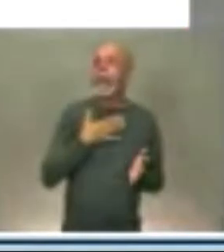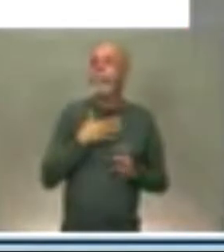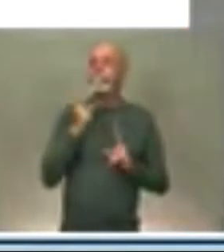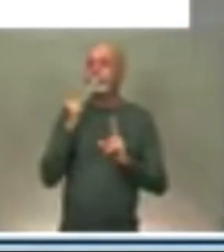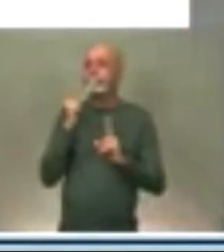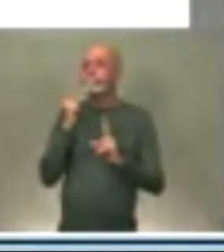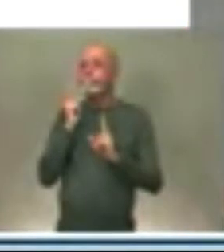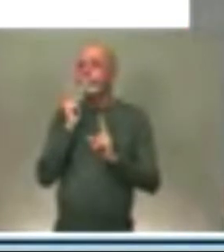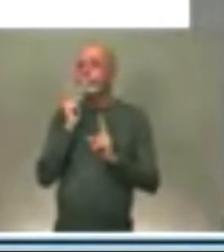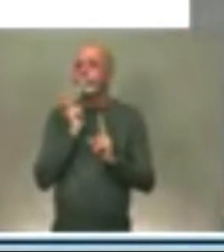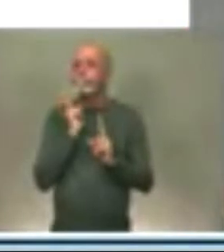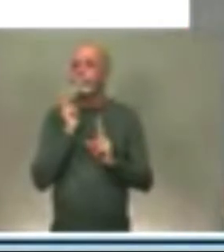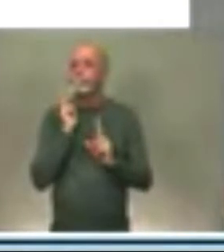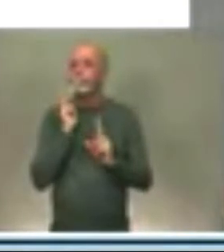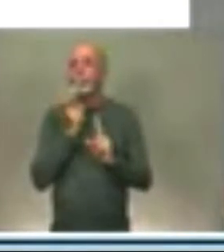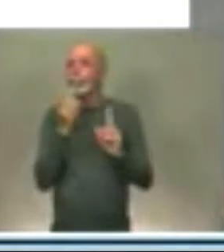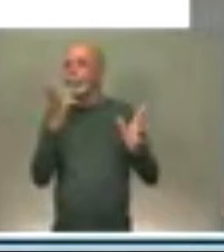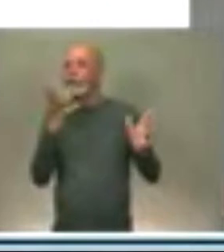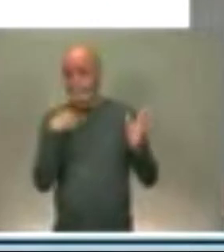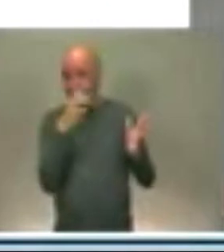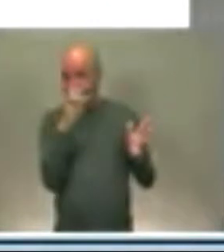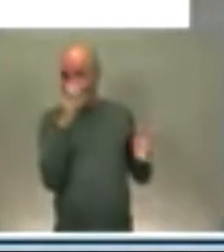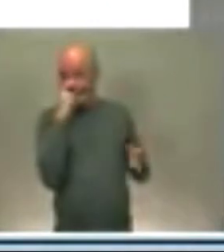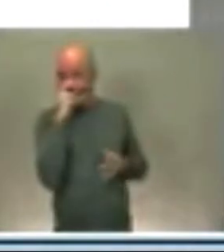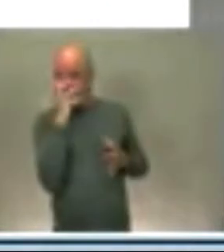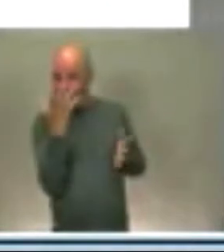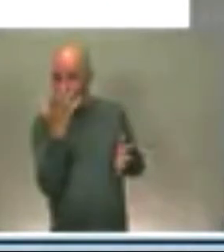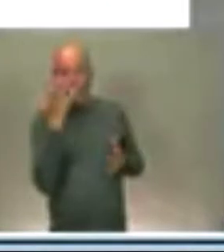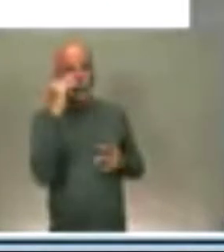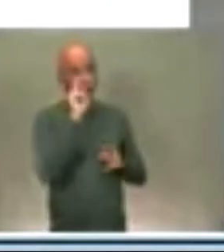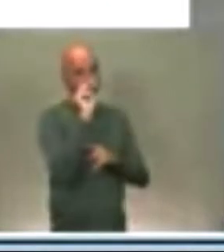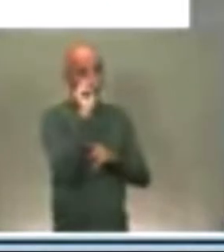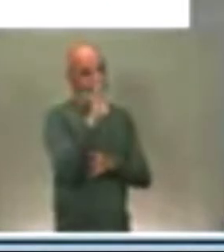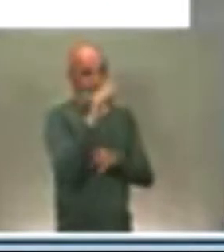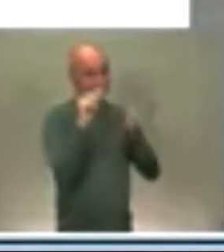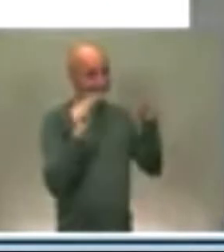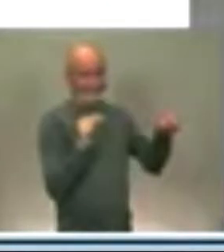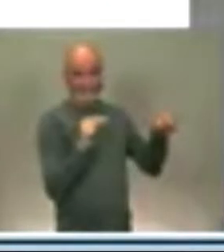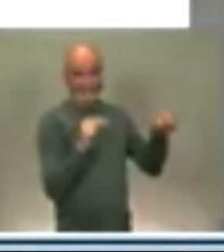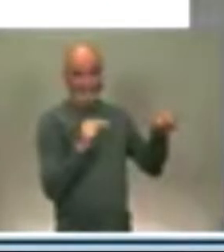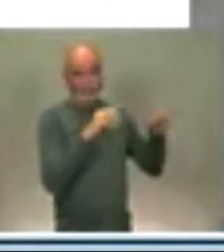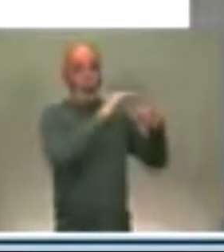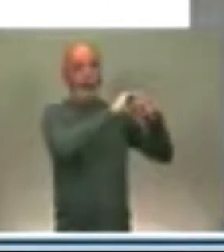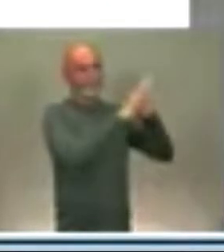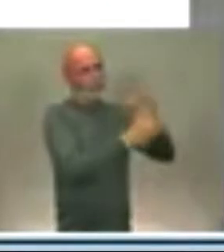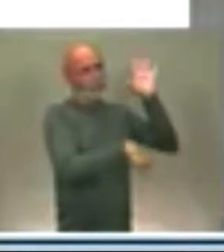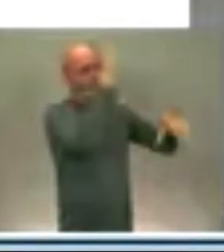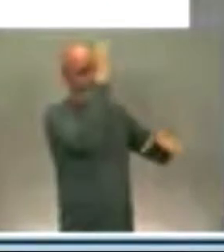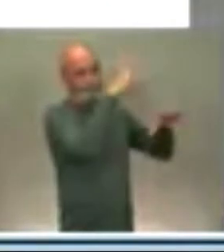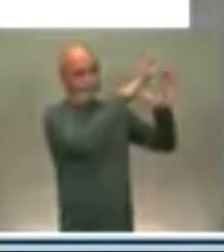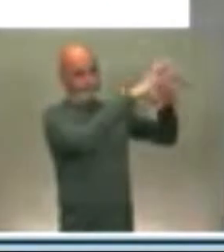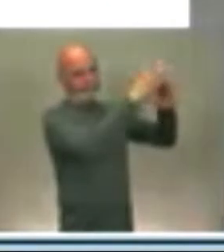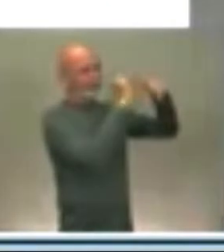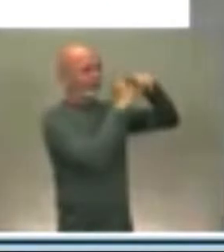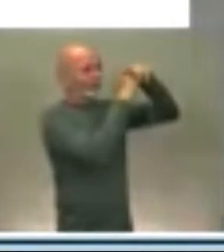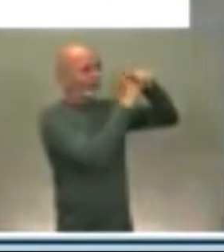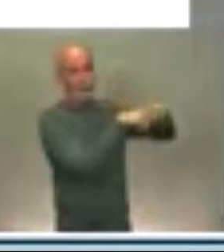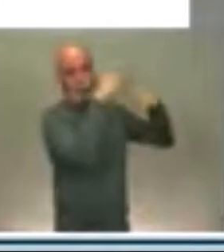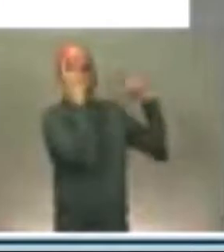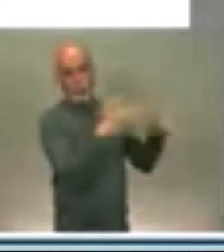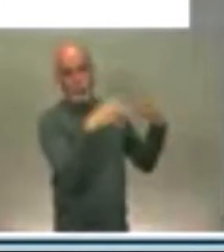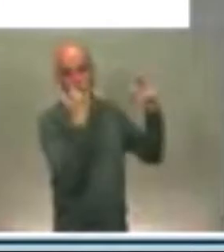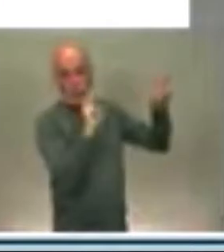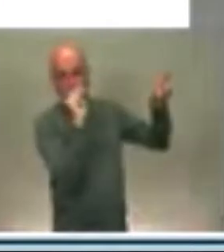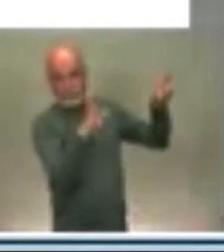adding additional restrictions for New Brunswick is the epidemiology in New Brunswick, and what we're seeing is that's been